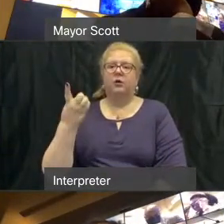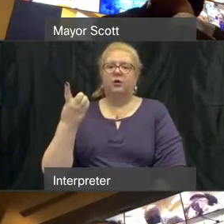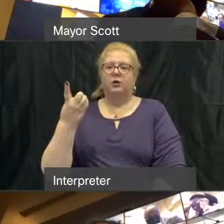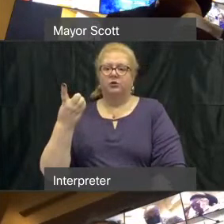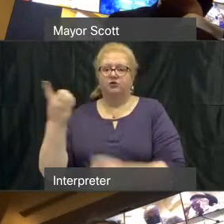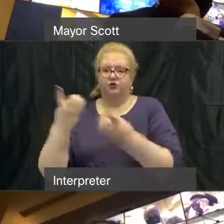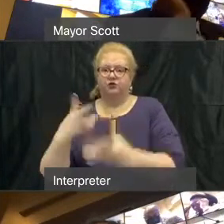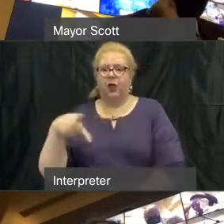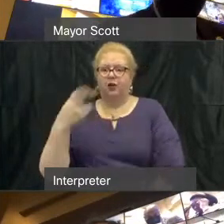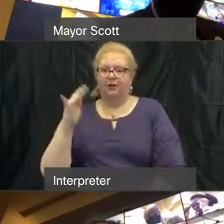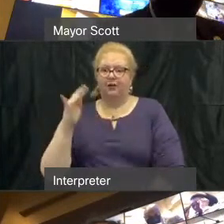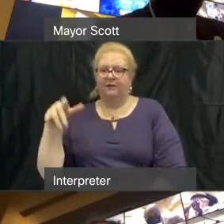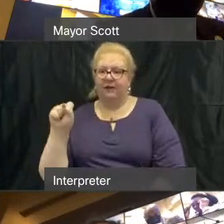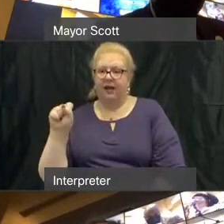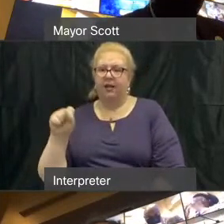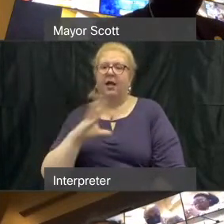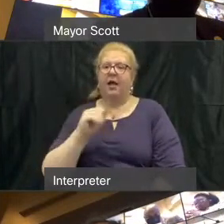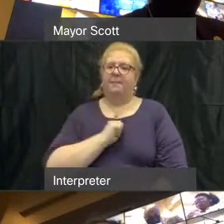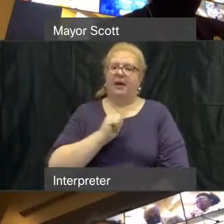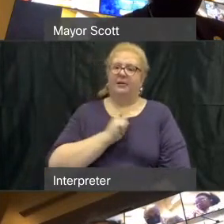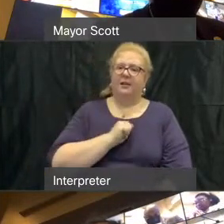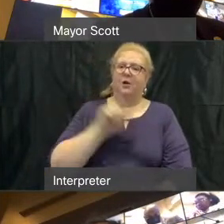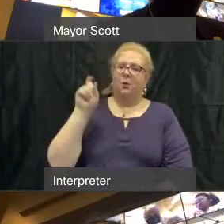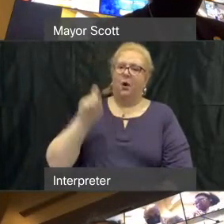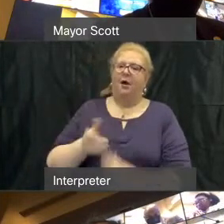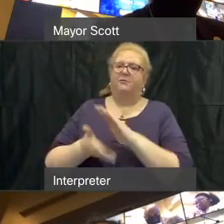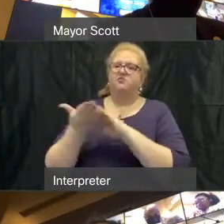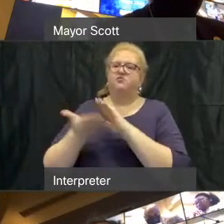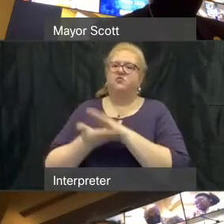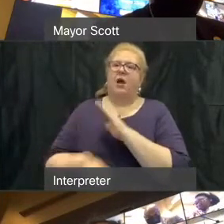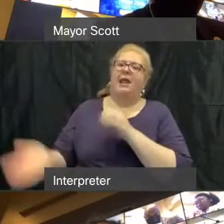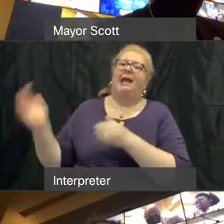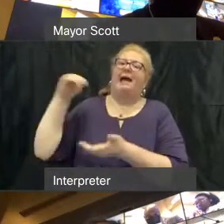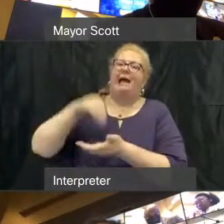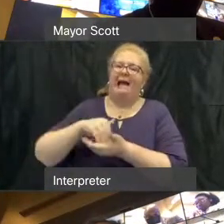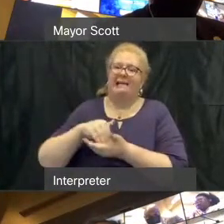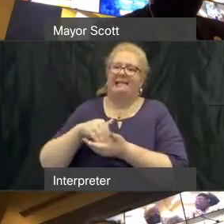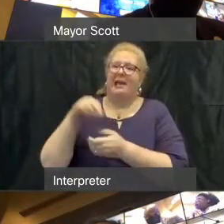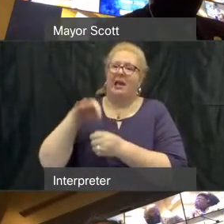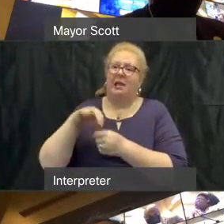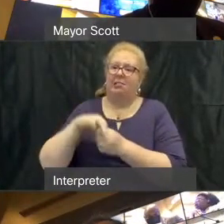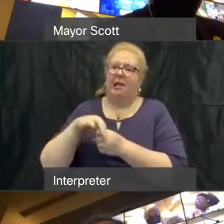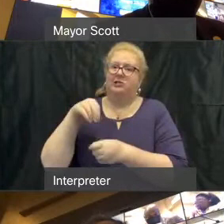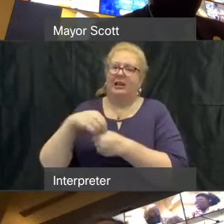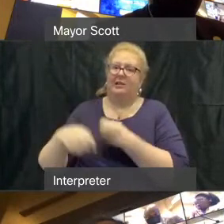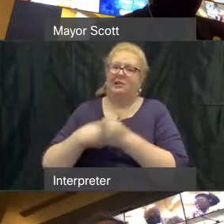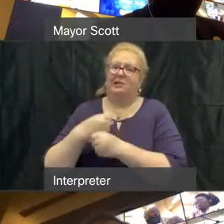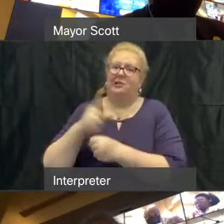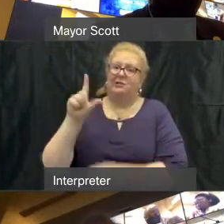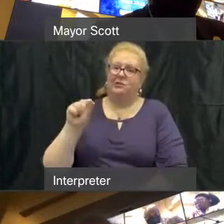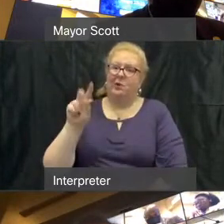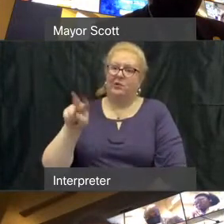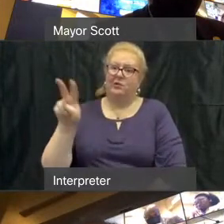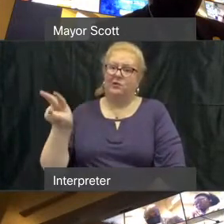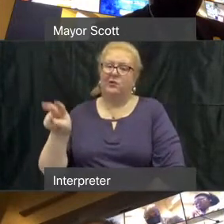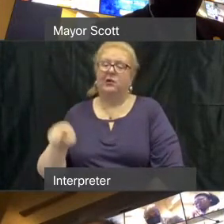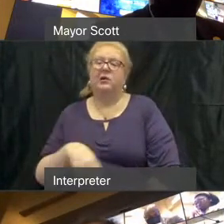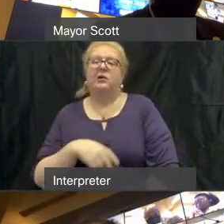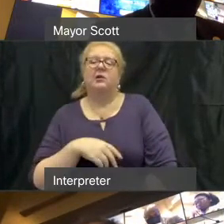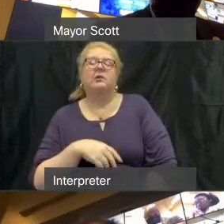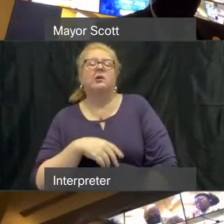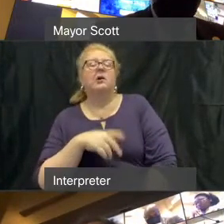Phillips and myself, would have to run for re-election again in 2022. Is that correct? I thought that it